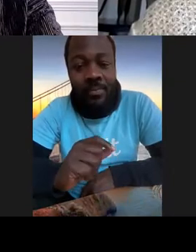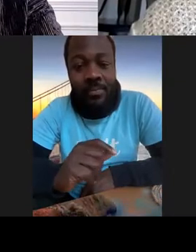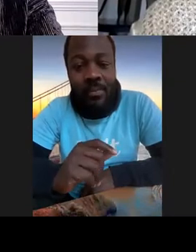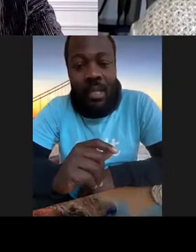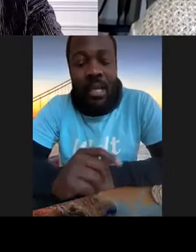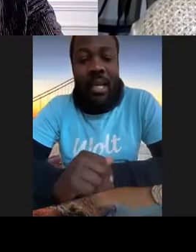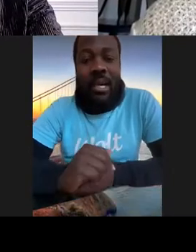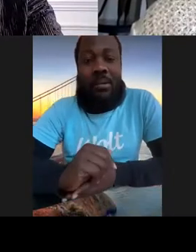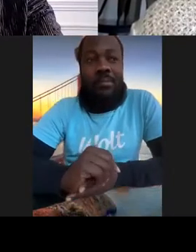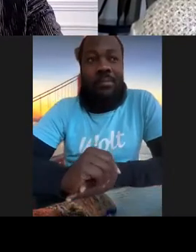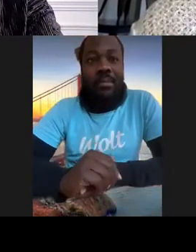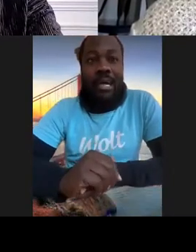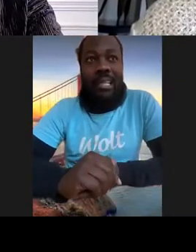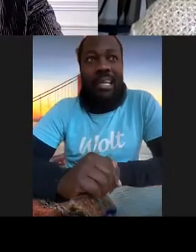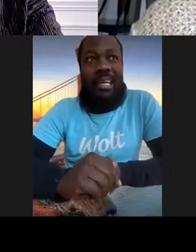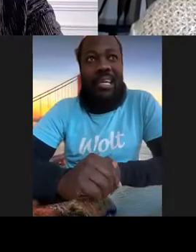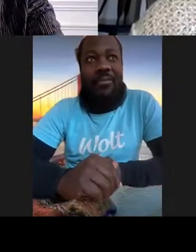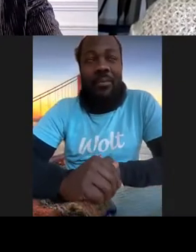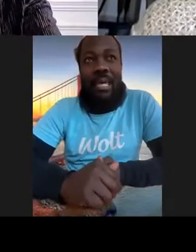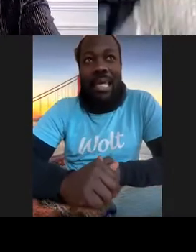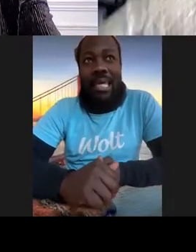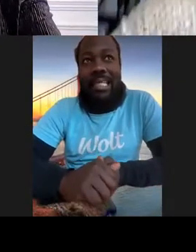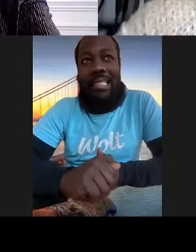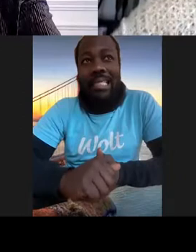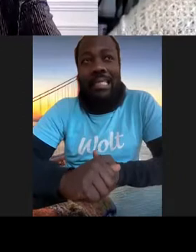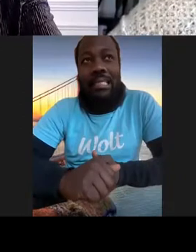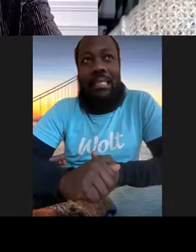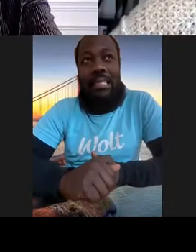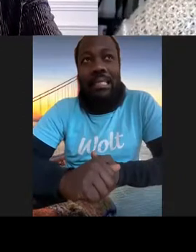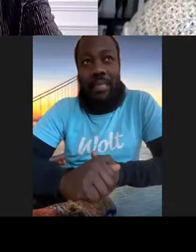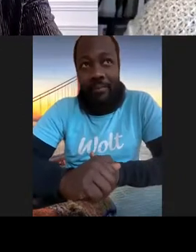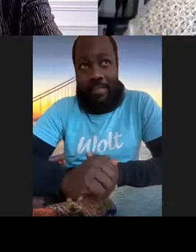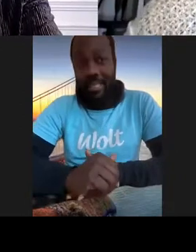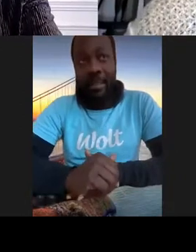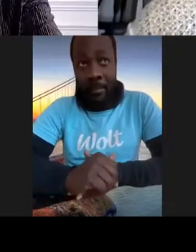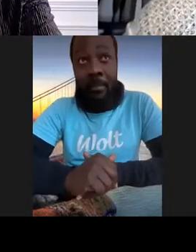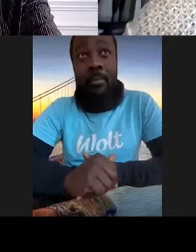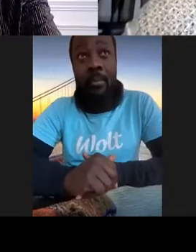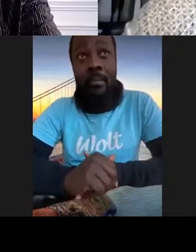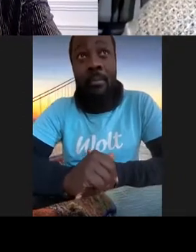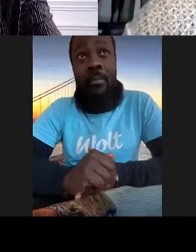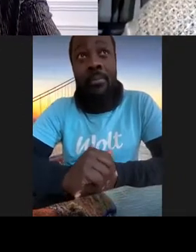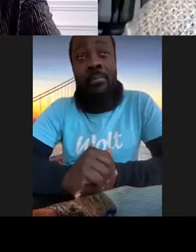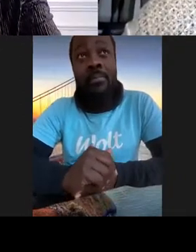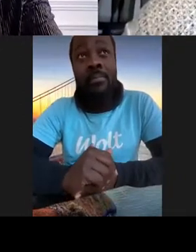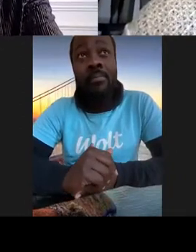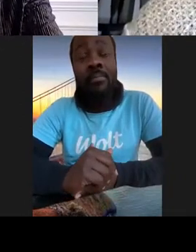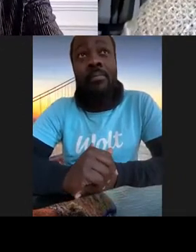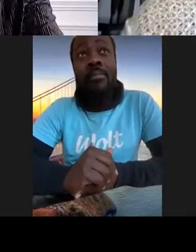share next? Thank you. I think for me, it is self-esteem. Mm-hmm.